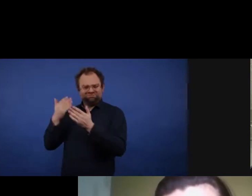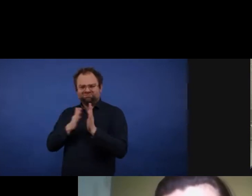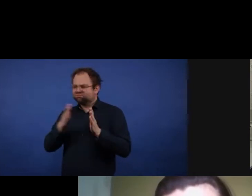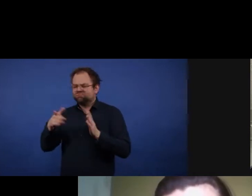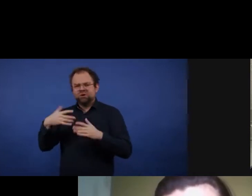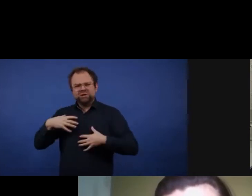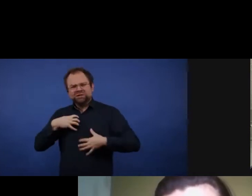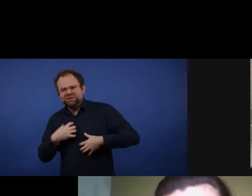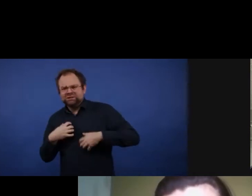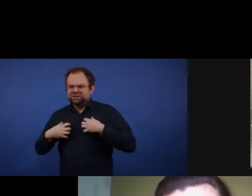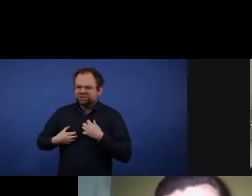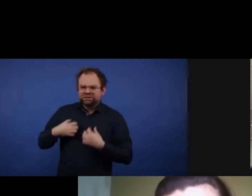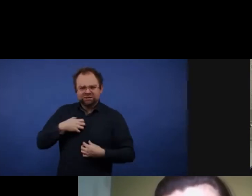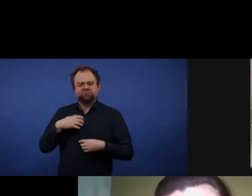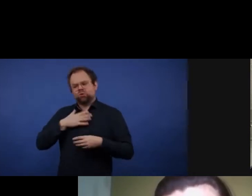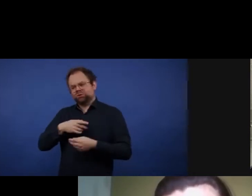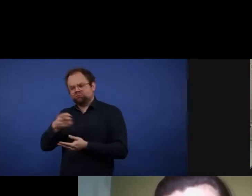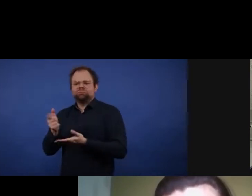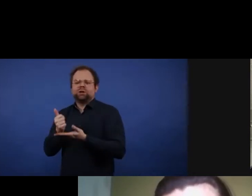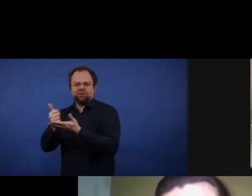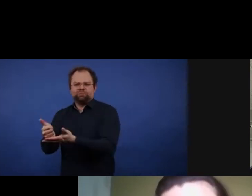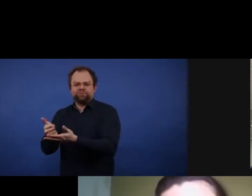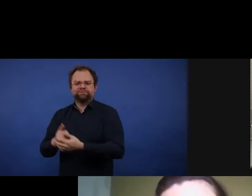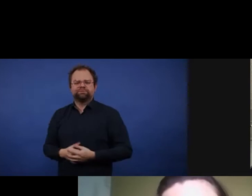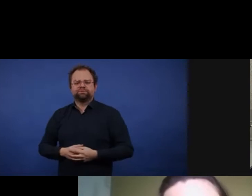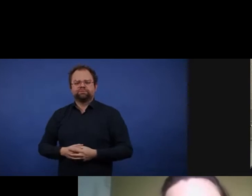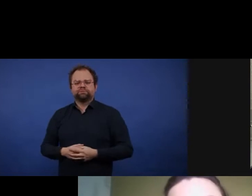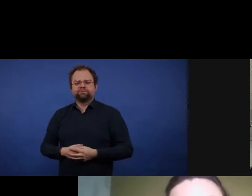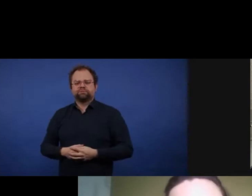we have a speaker from another country, Ahmad Riyadi.